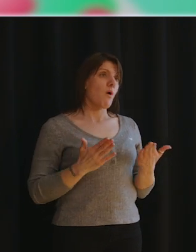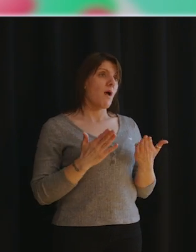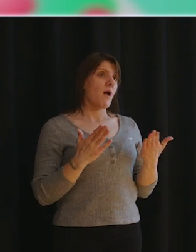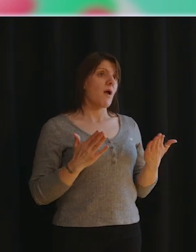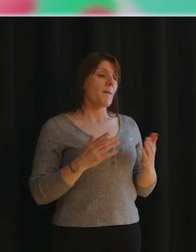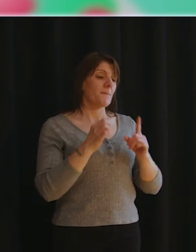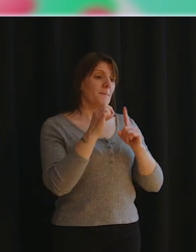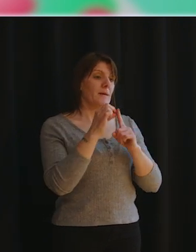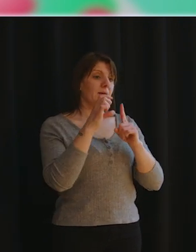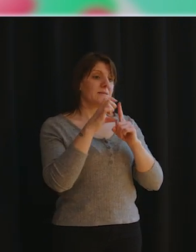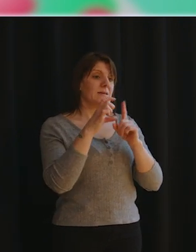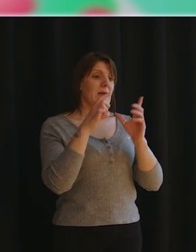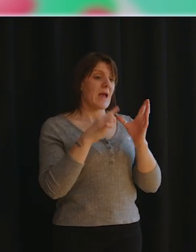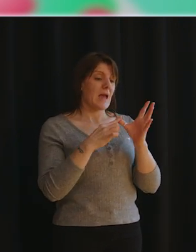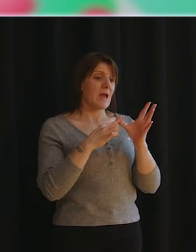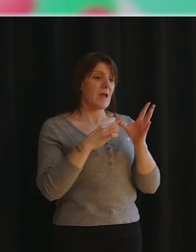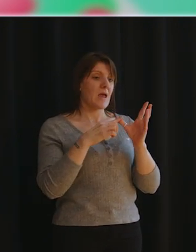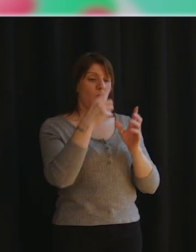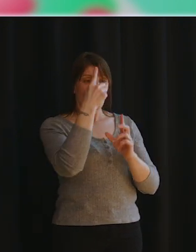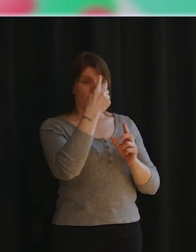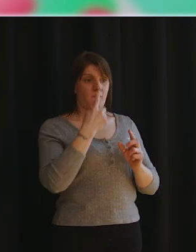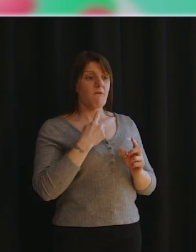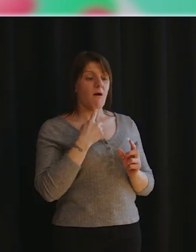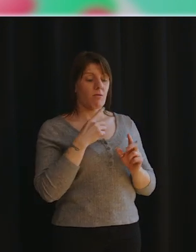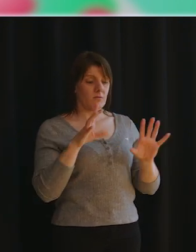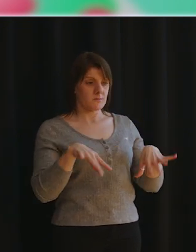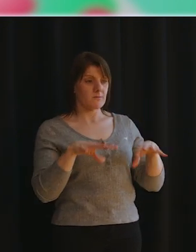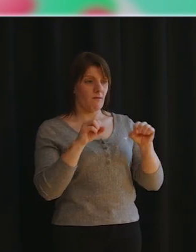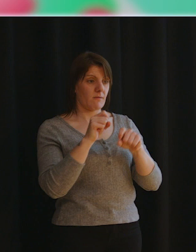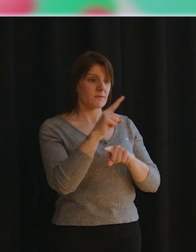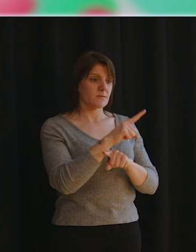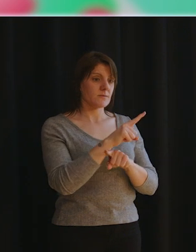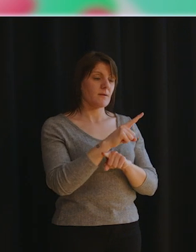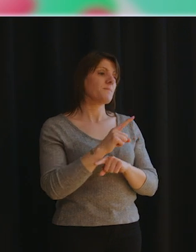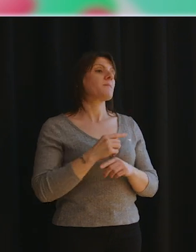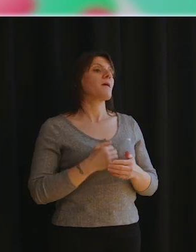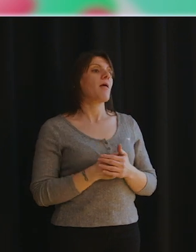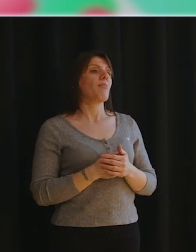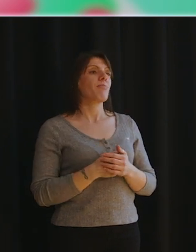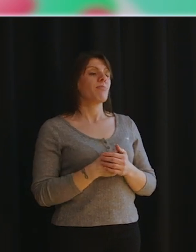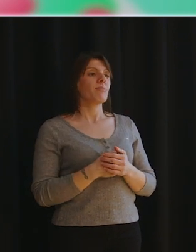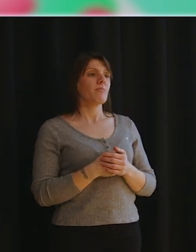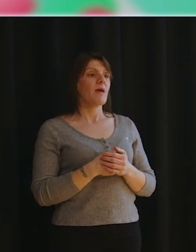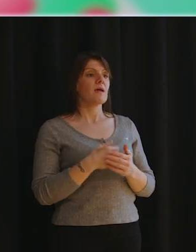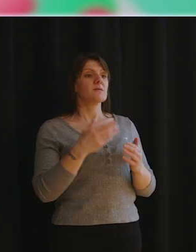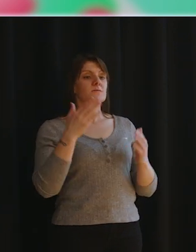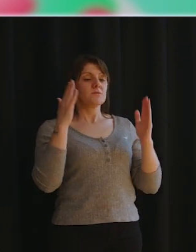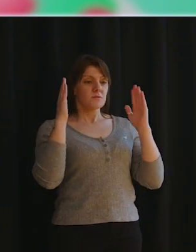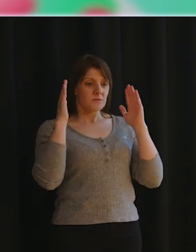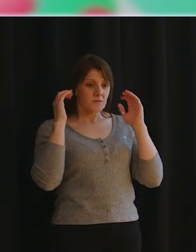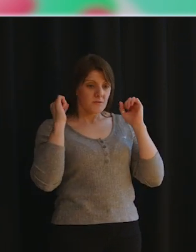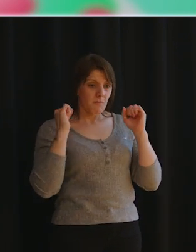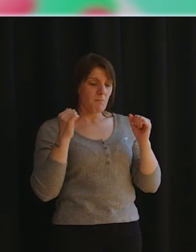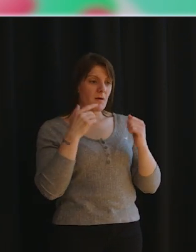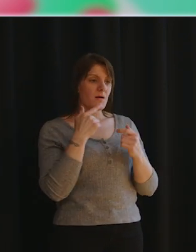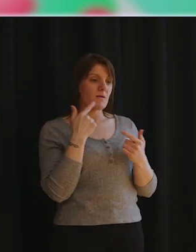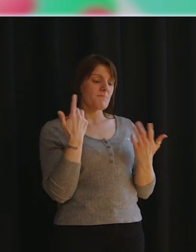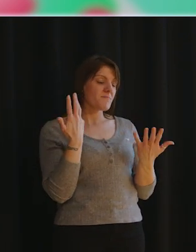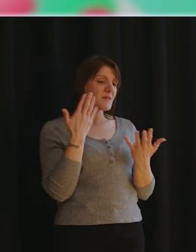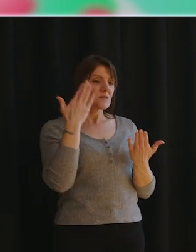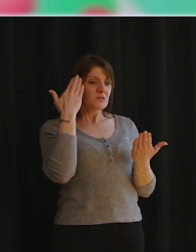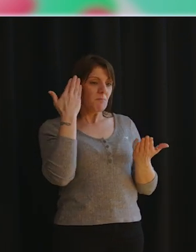the PDA profile kicks in and they have a demand avoidance around having, not having, and that's where the rigidity comes